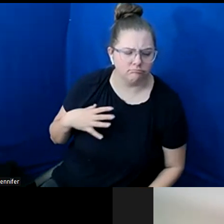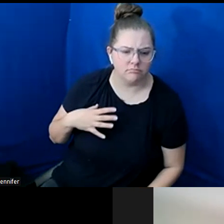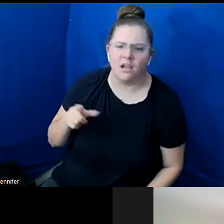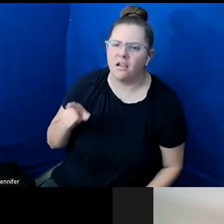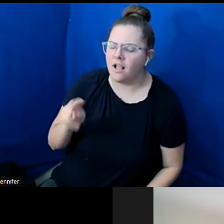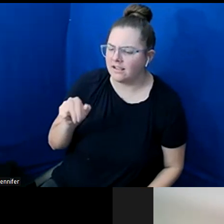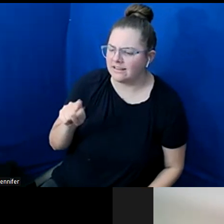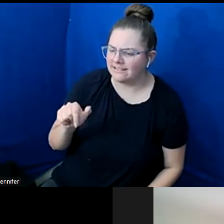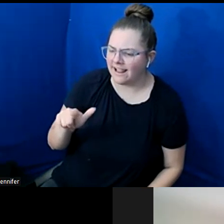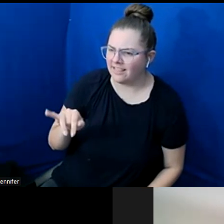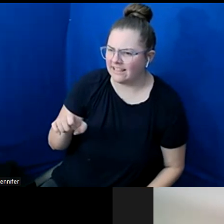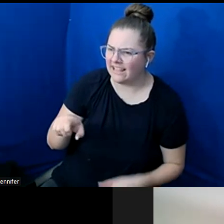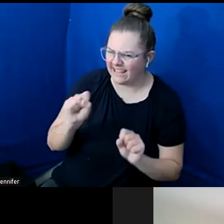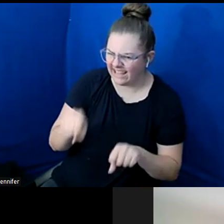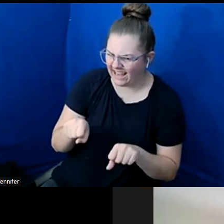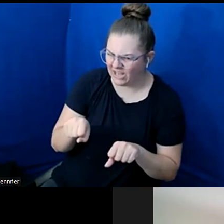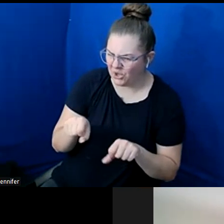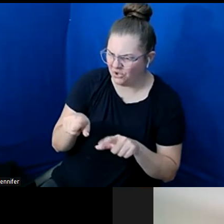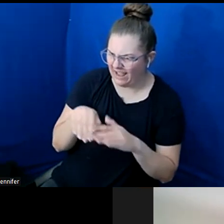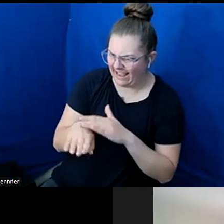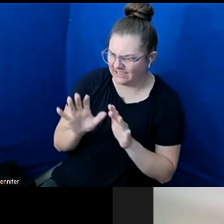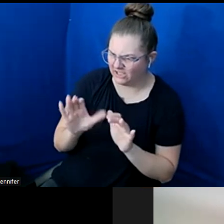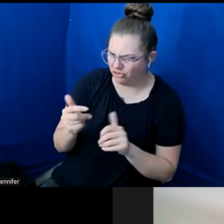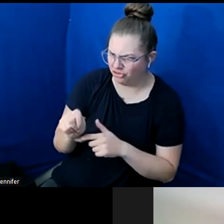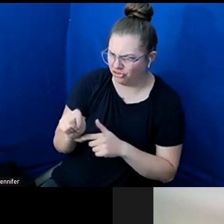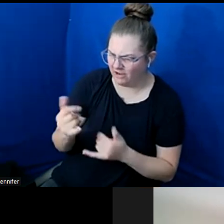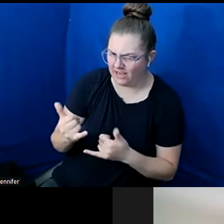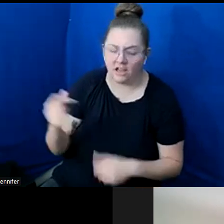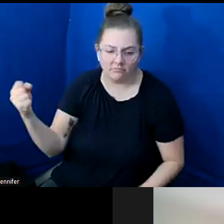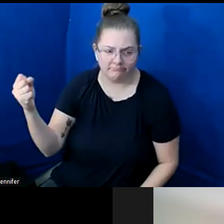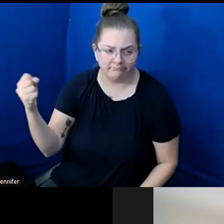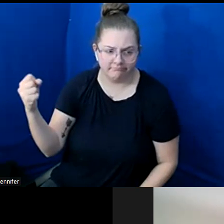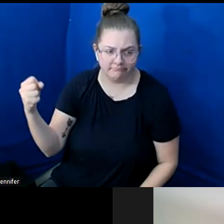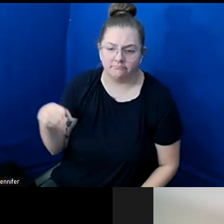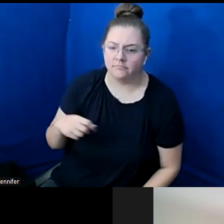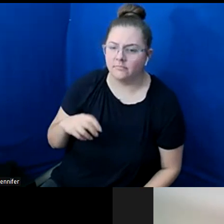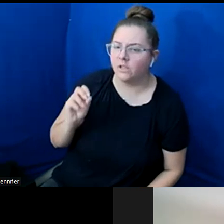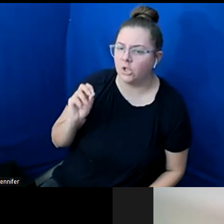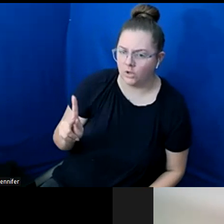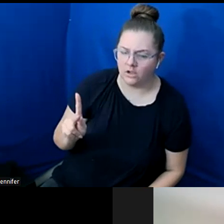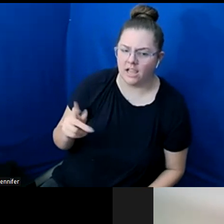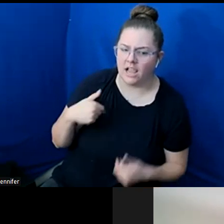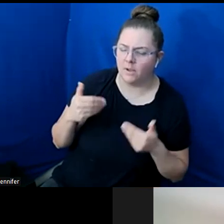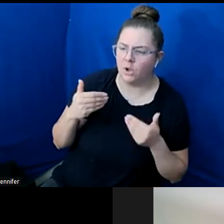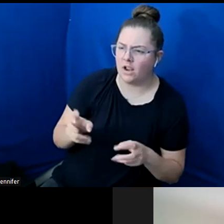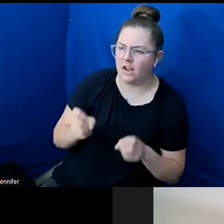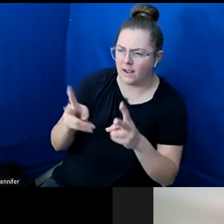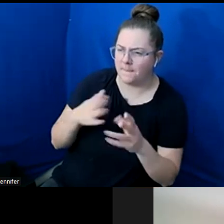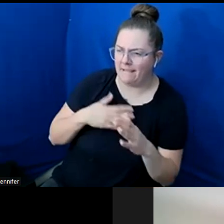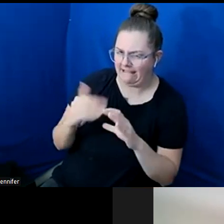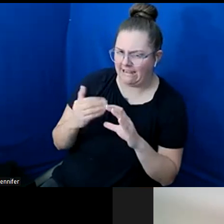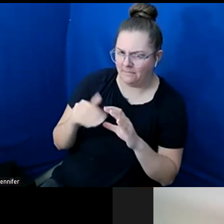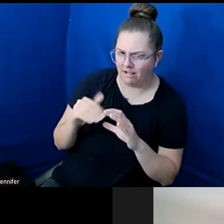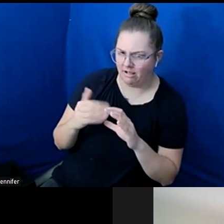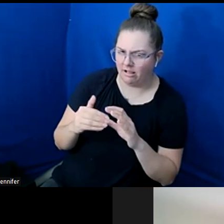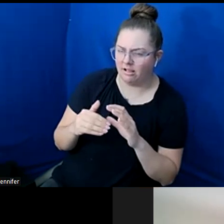Natalie, can you access the chat right now? Can you see the chats? Yes. Okay, let me put my email in there. You can